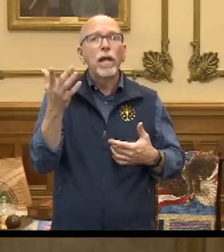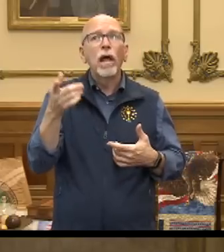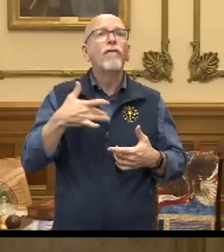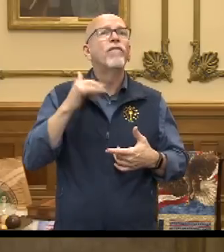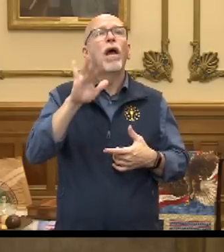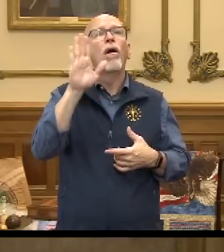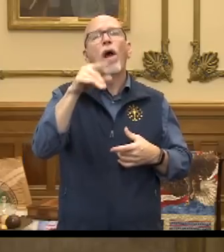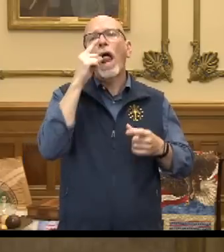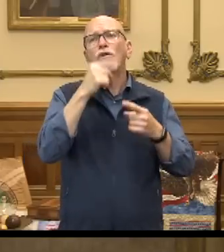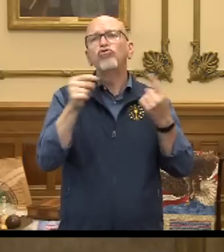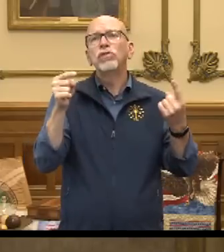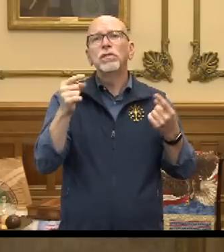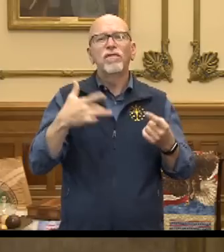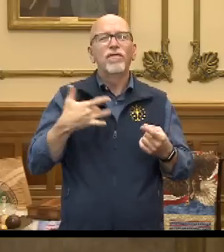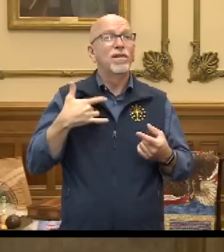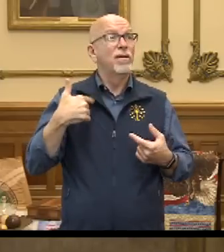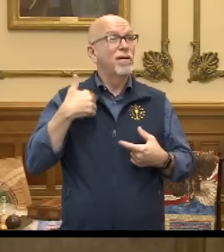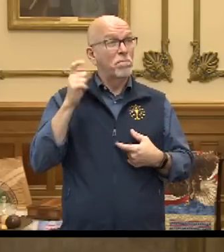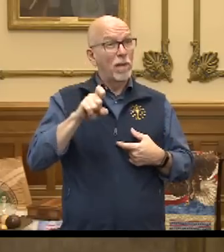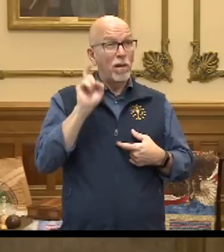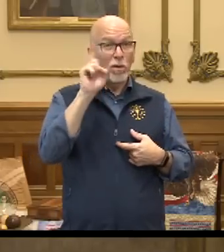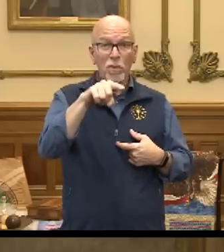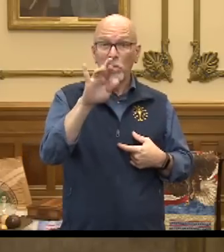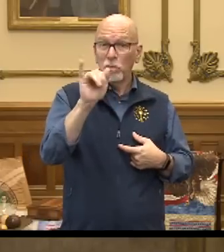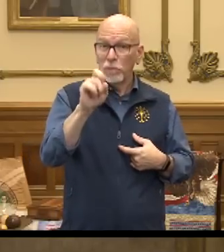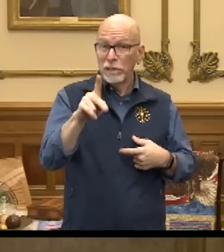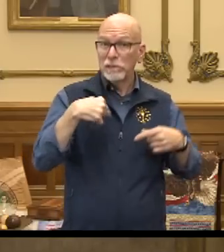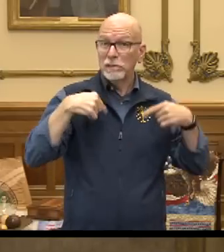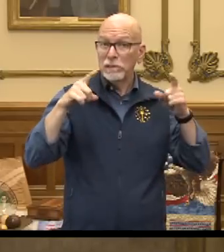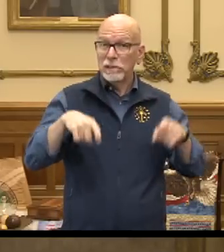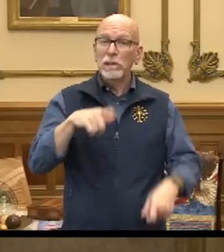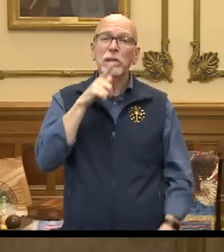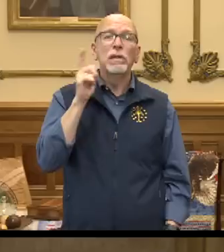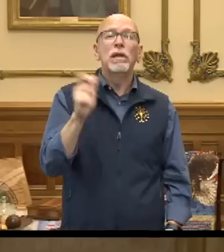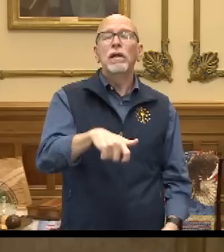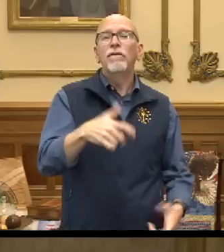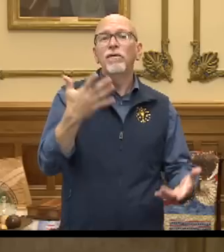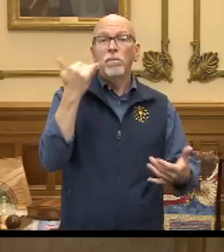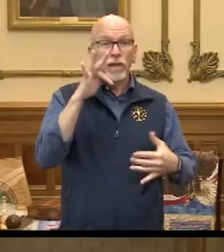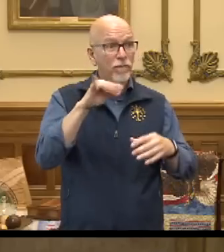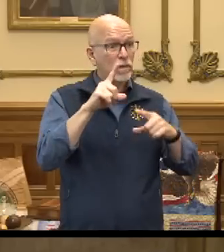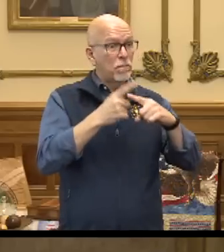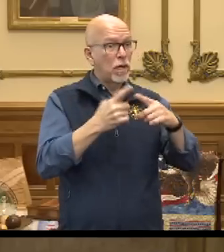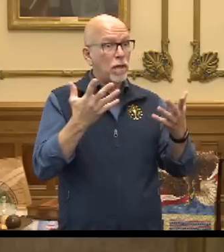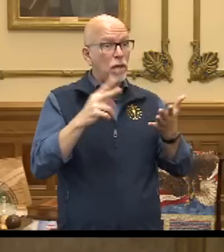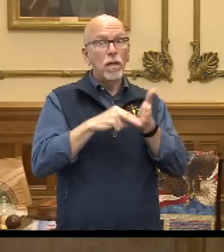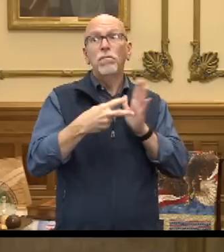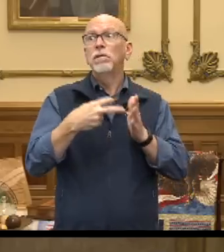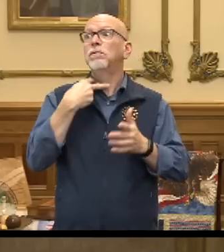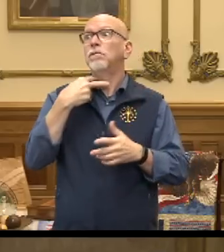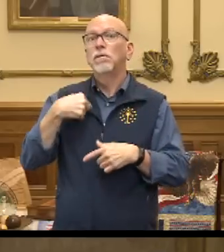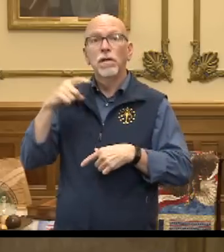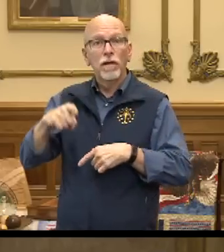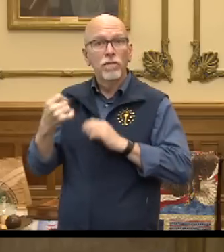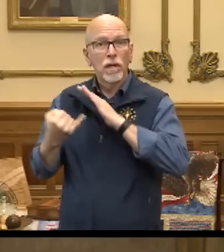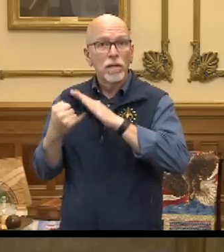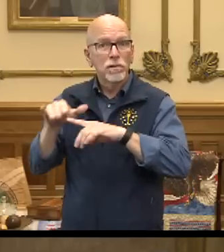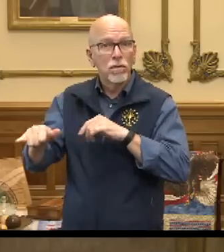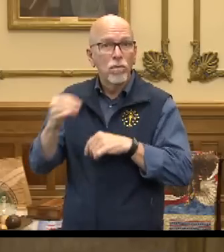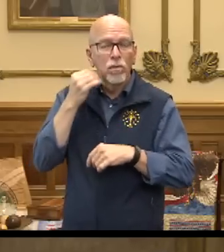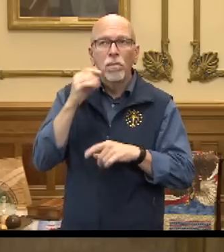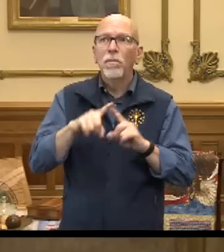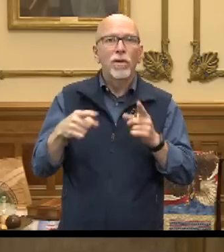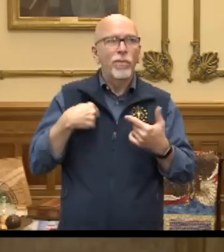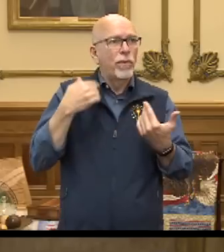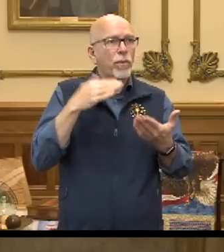to allergies might not feel that they want to take the risk to get tested, because if the tests are positive, then they would have to isolate. But if we